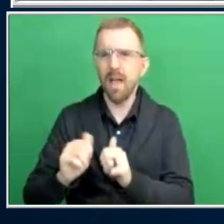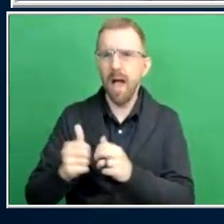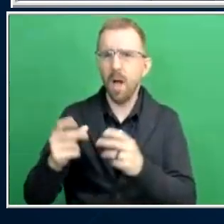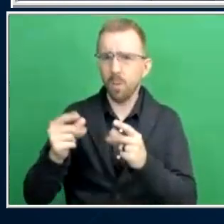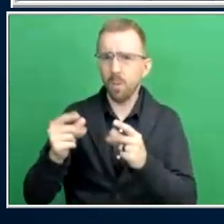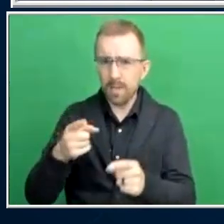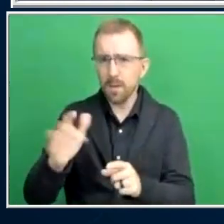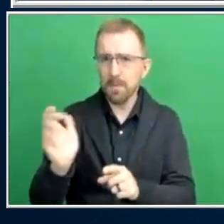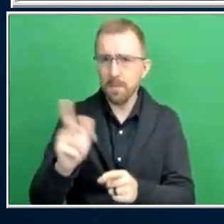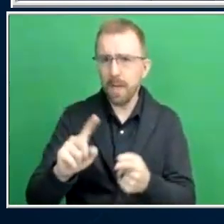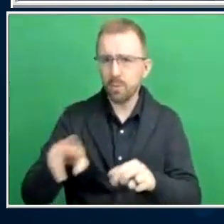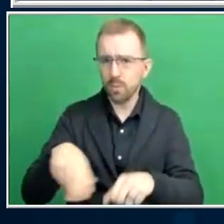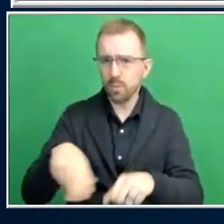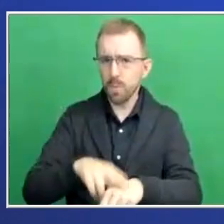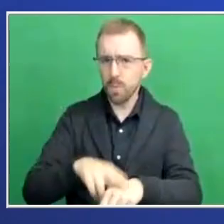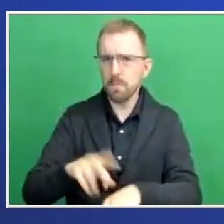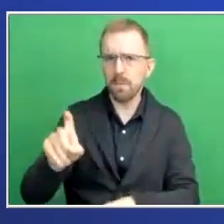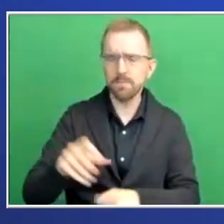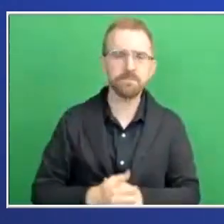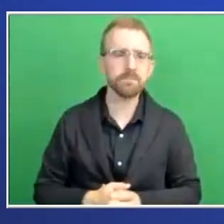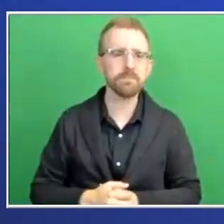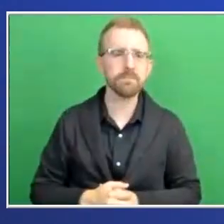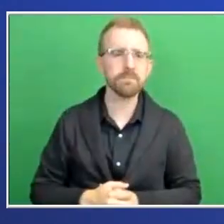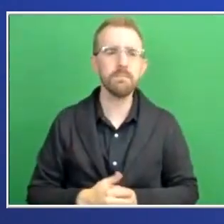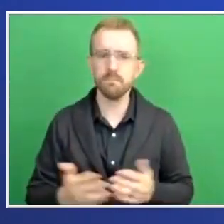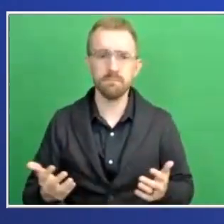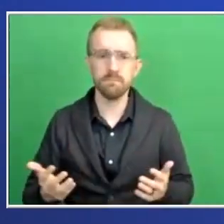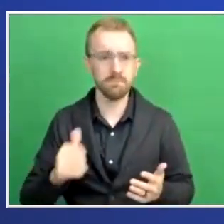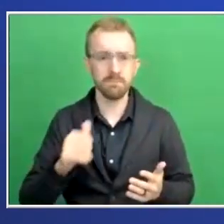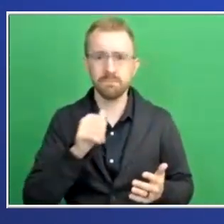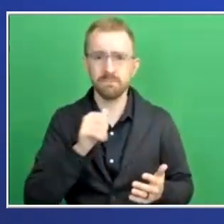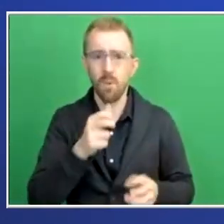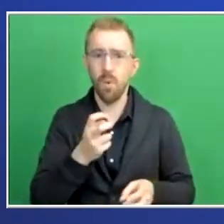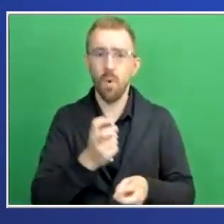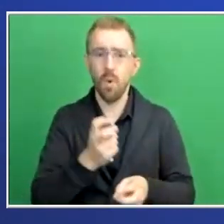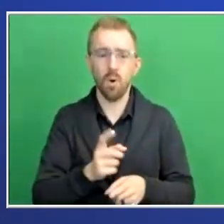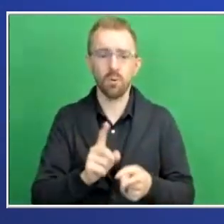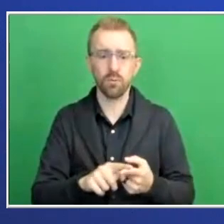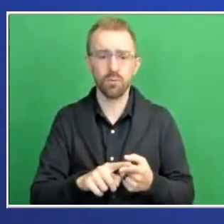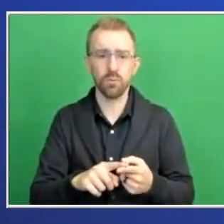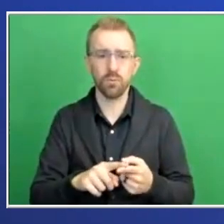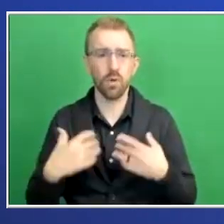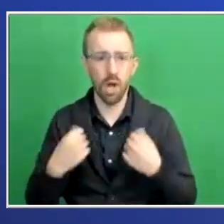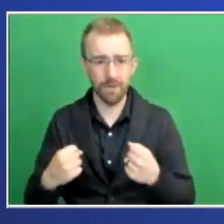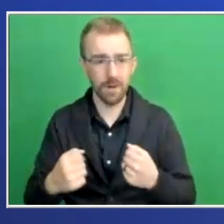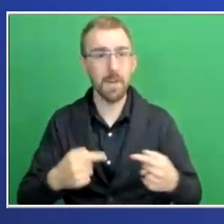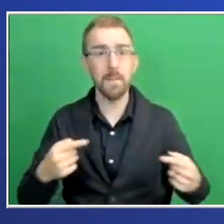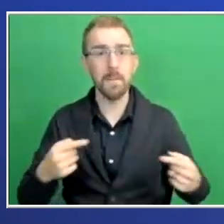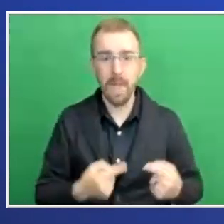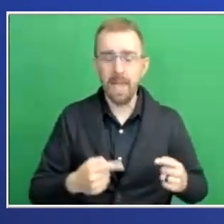normal? It wasn't hard to recover. The pain,